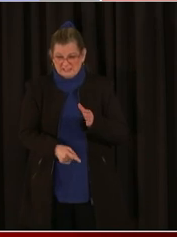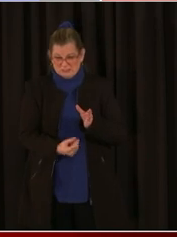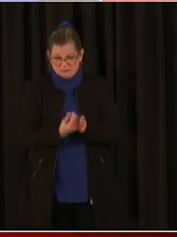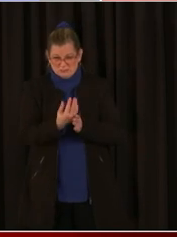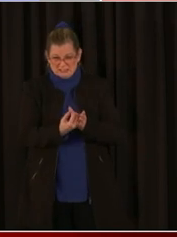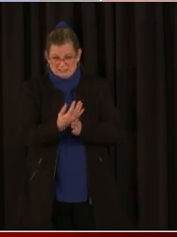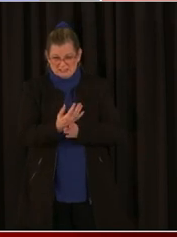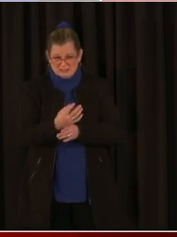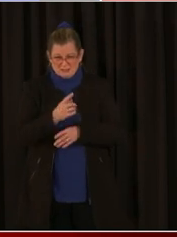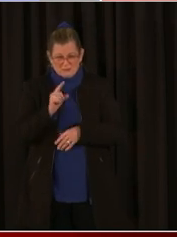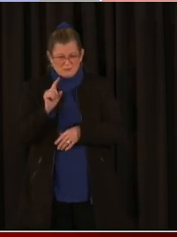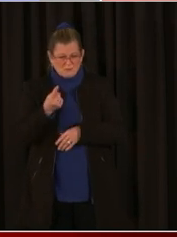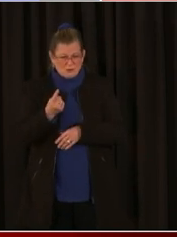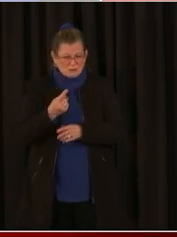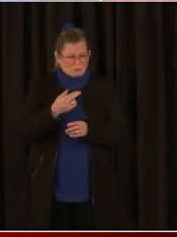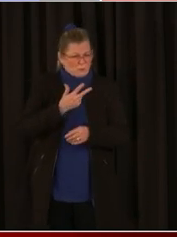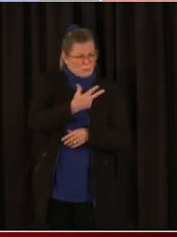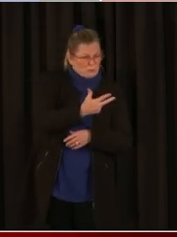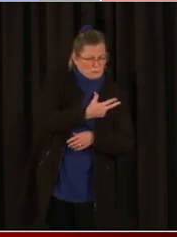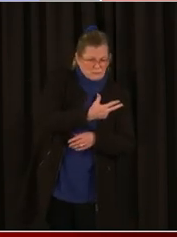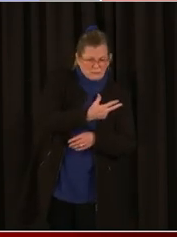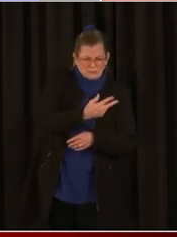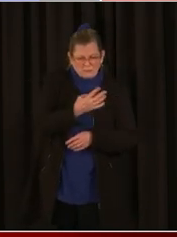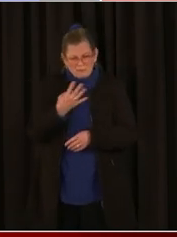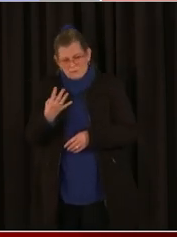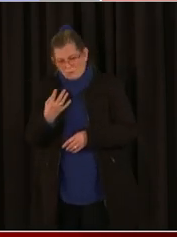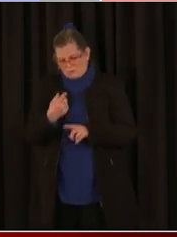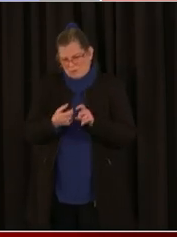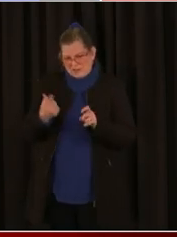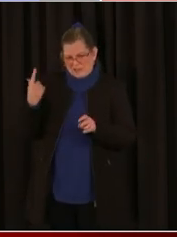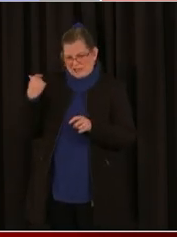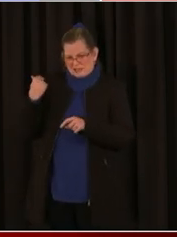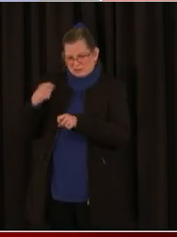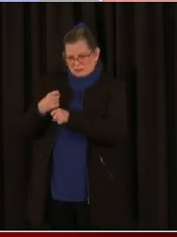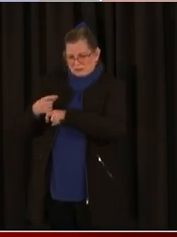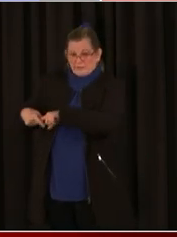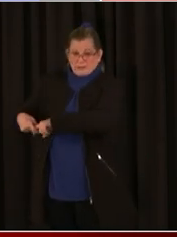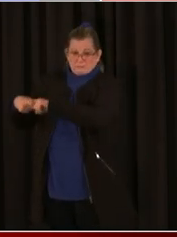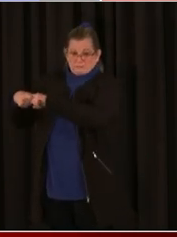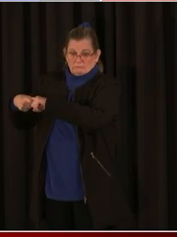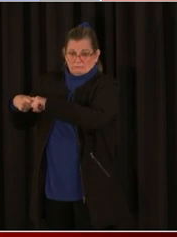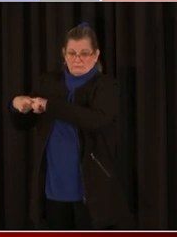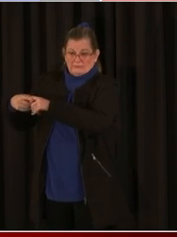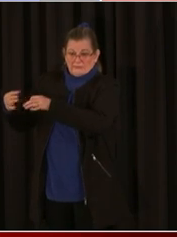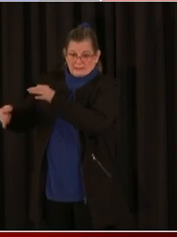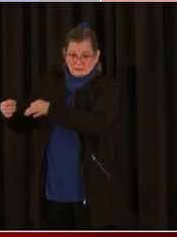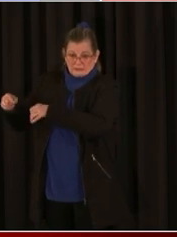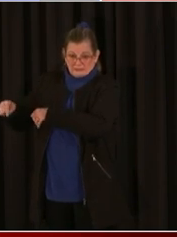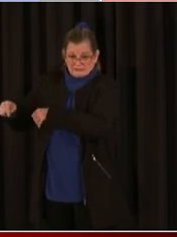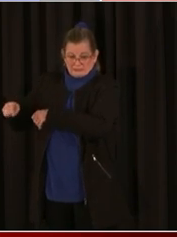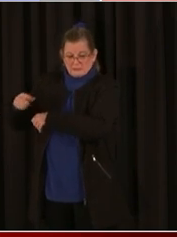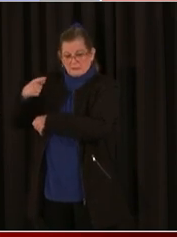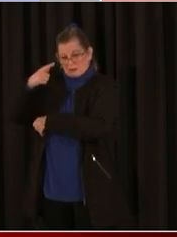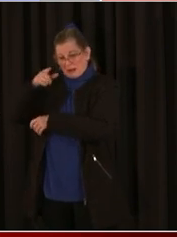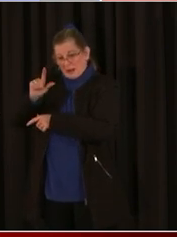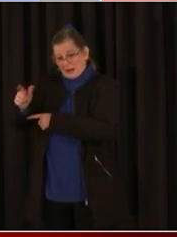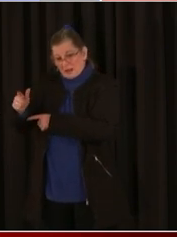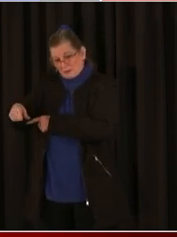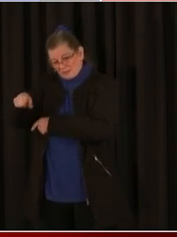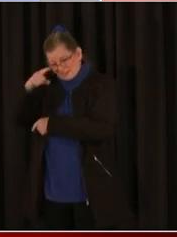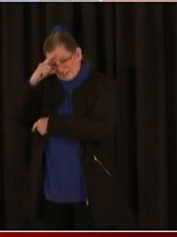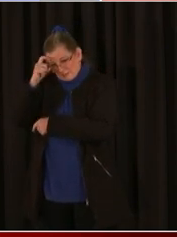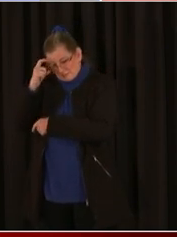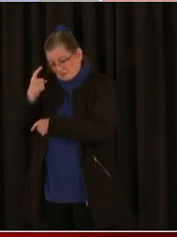of the pandemic last year, the council was not having any hearings, and then we opened it up to having one hearing at a time, usually